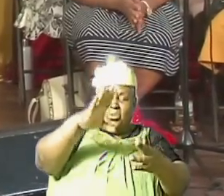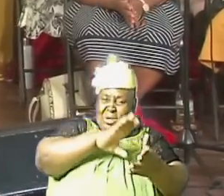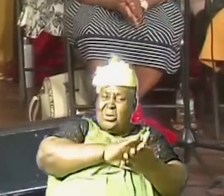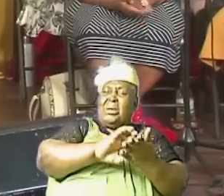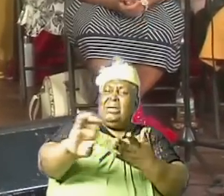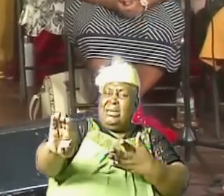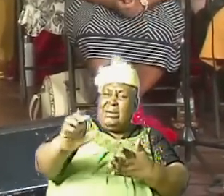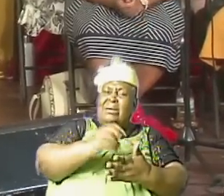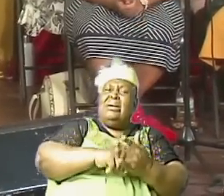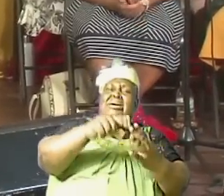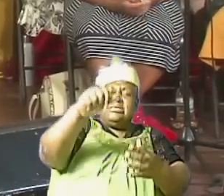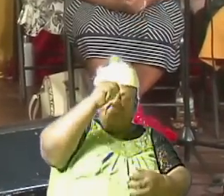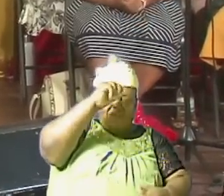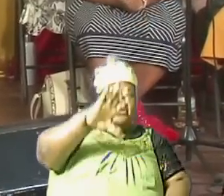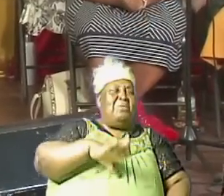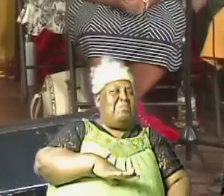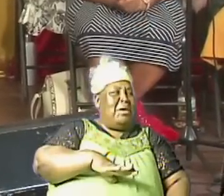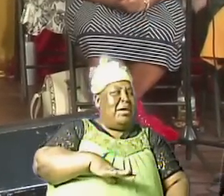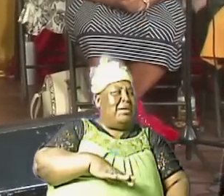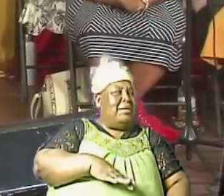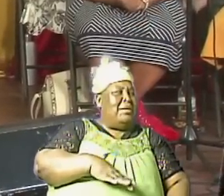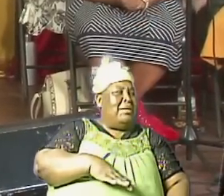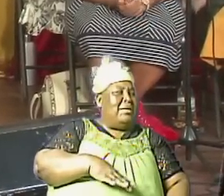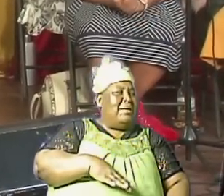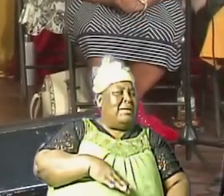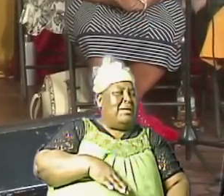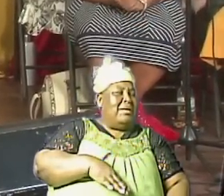So some of you men, just tidy up yourself. No?